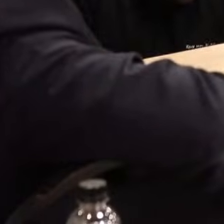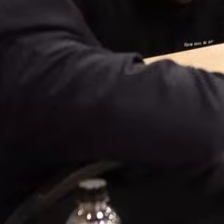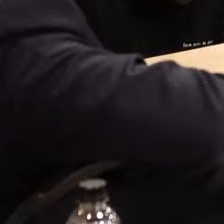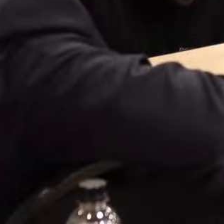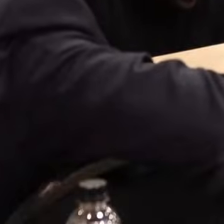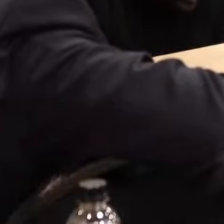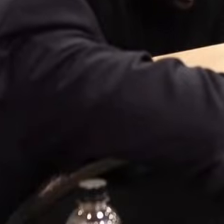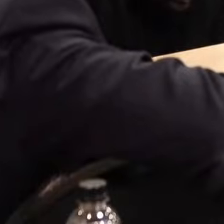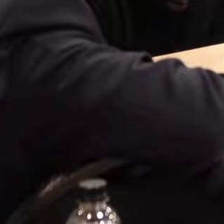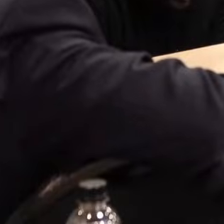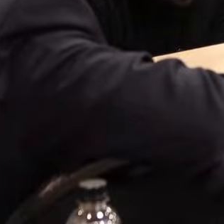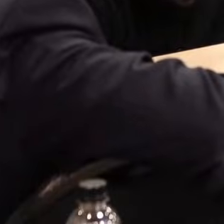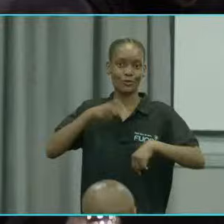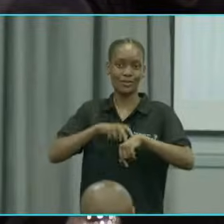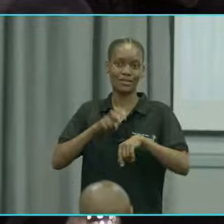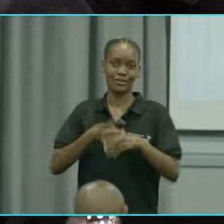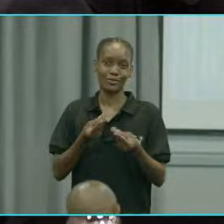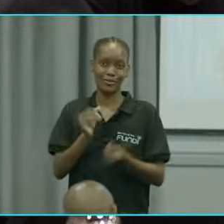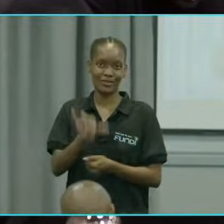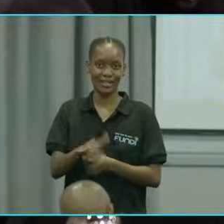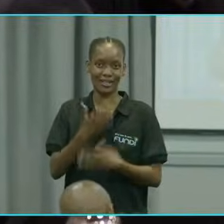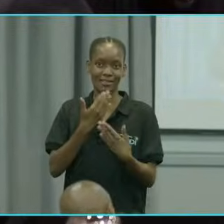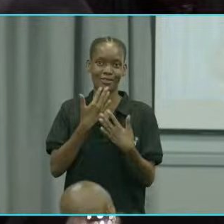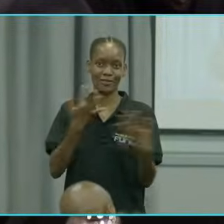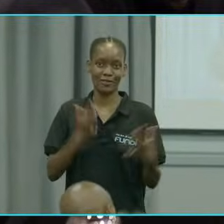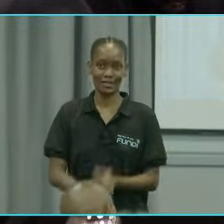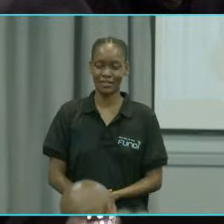the elephant in the room. Thank you very much.